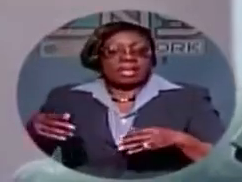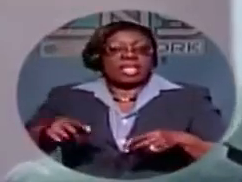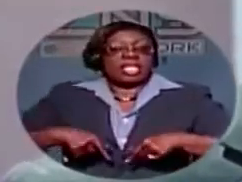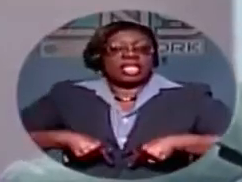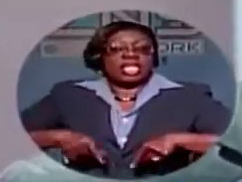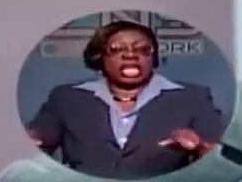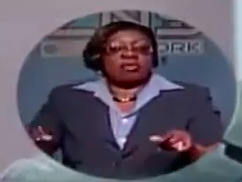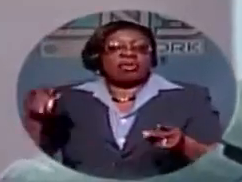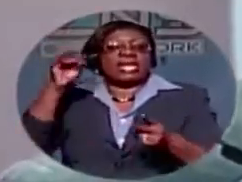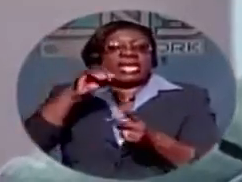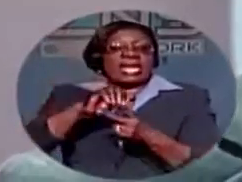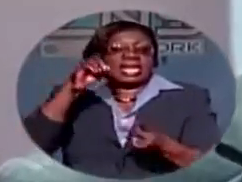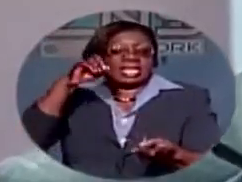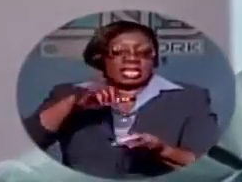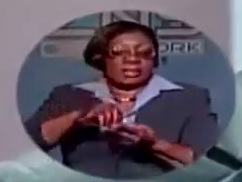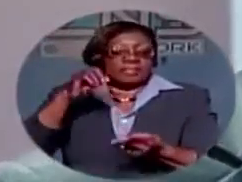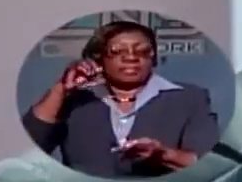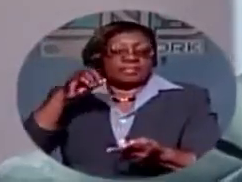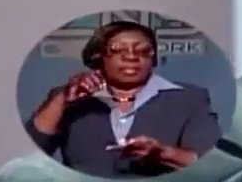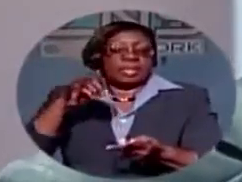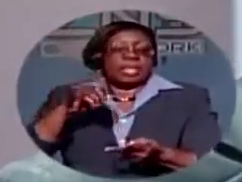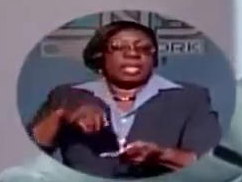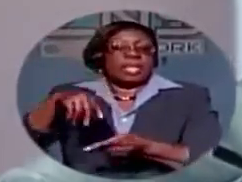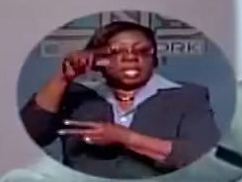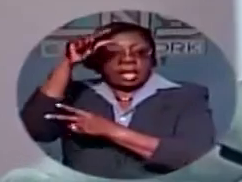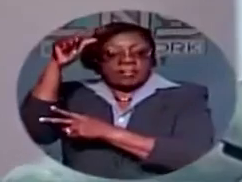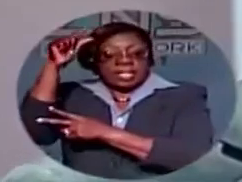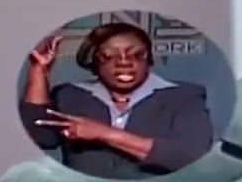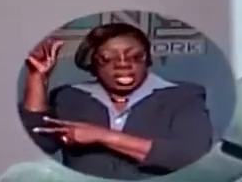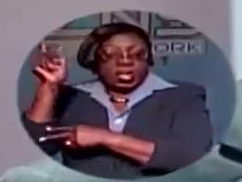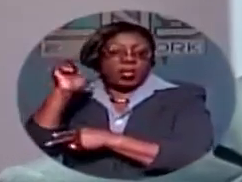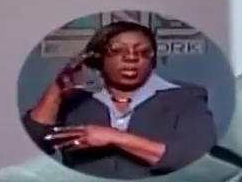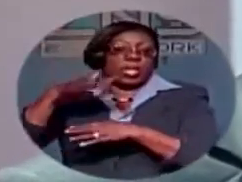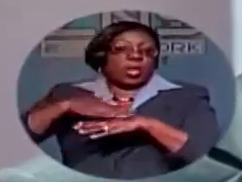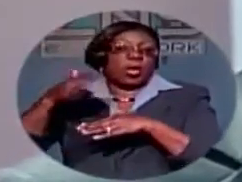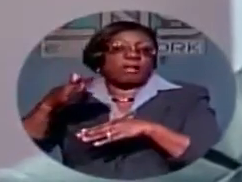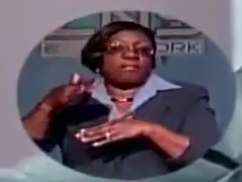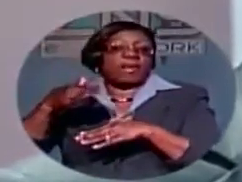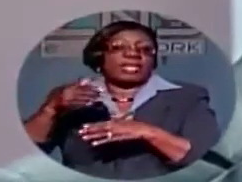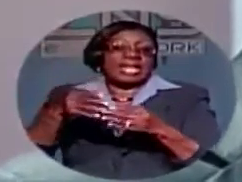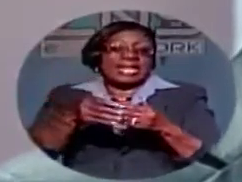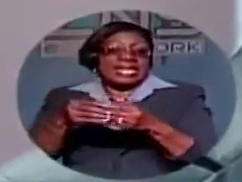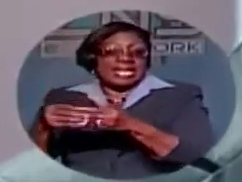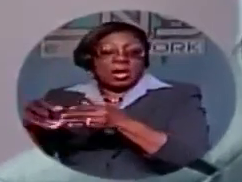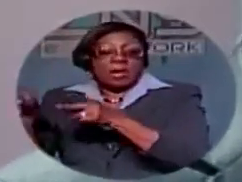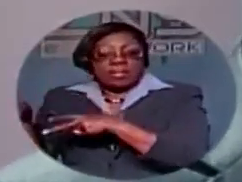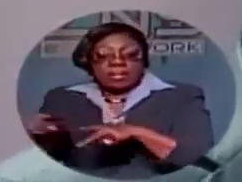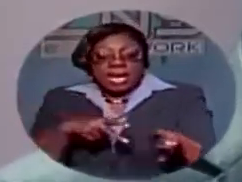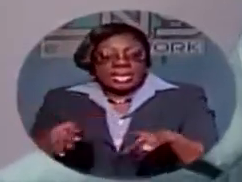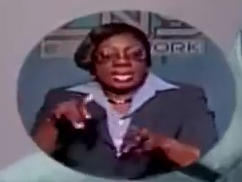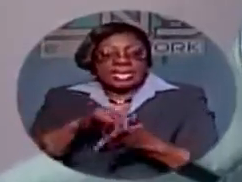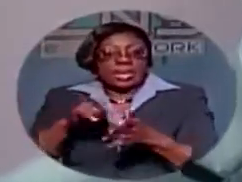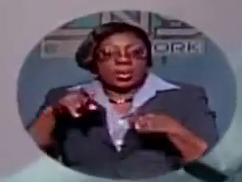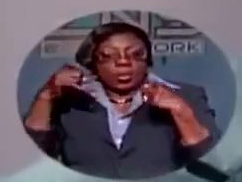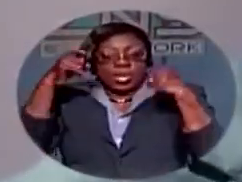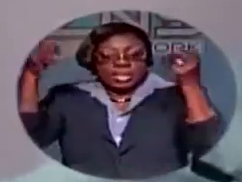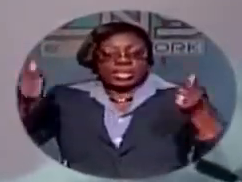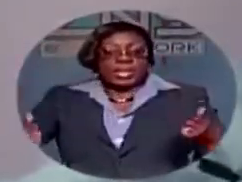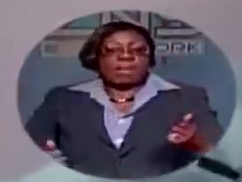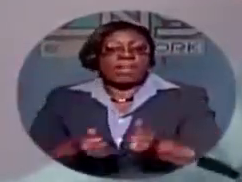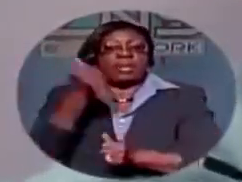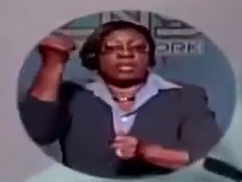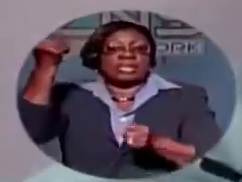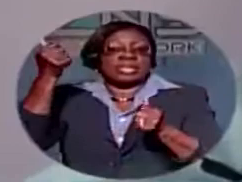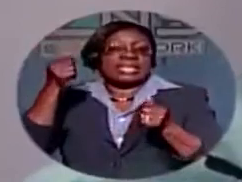our constitution, the Governor General will call for the leader of the party who wins the most seats in the general